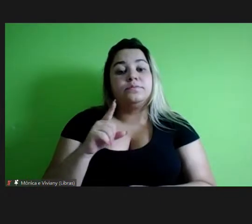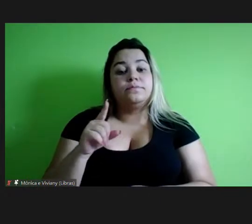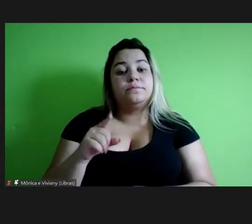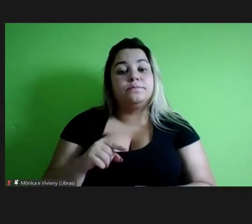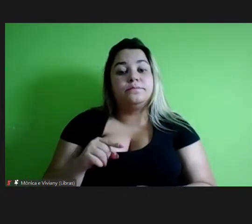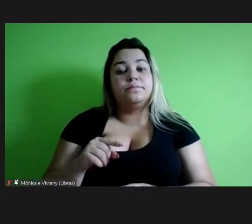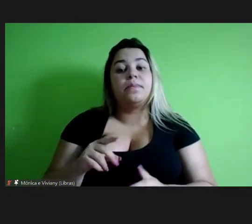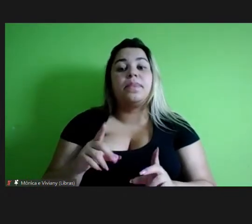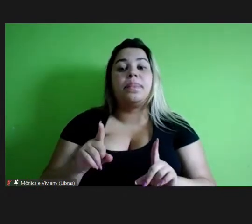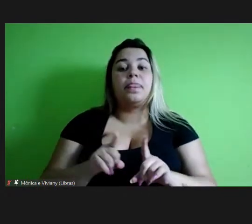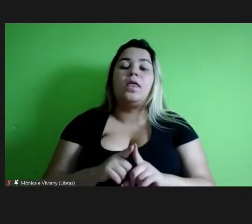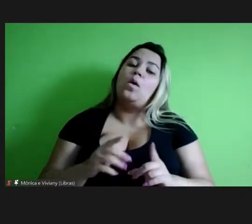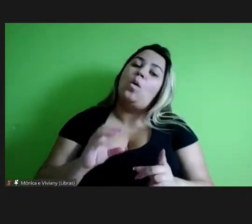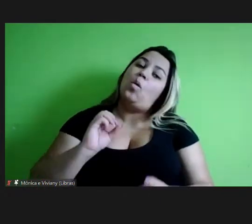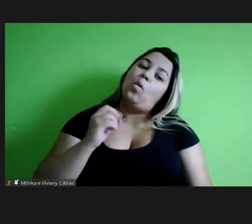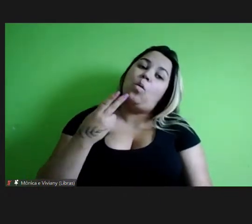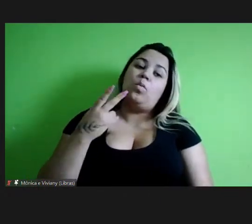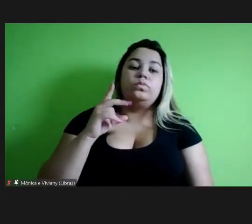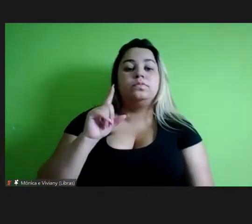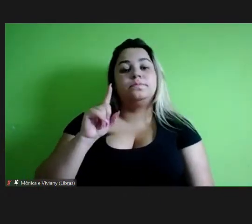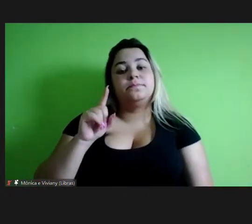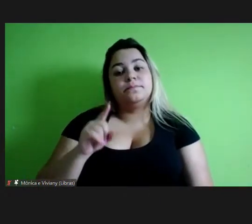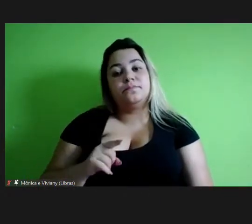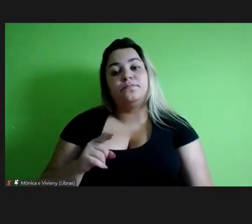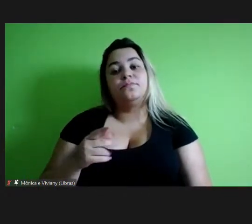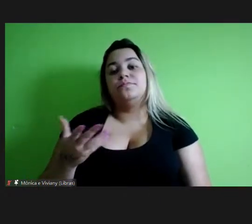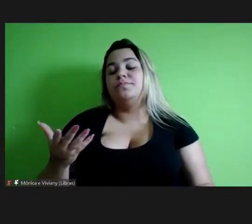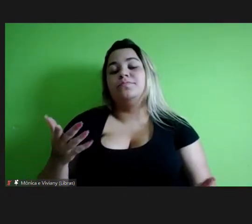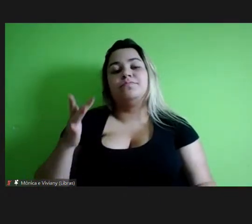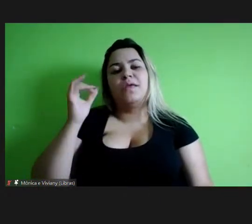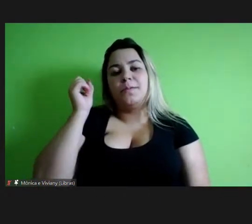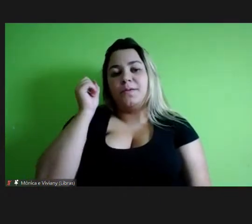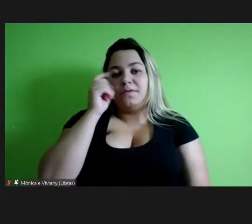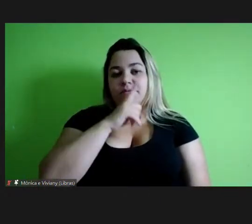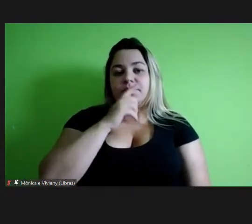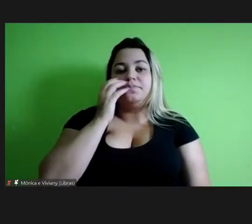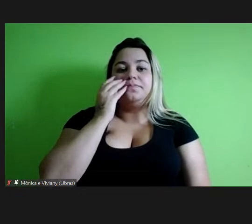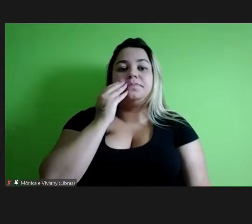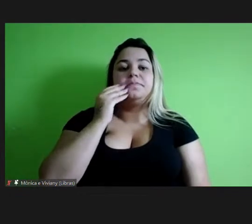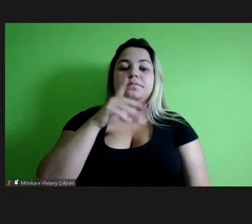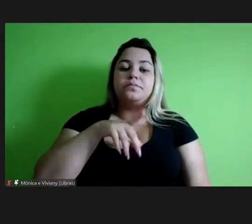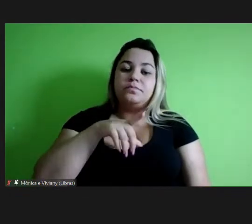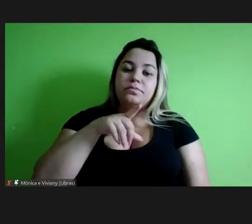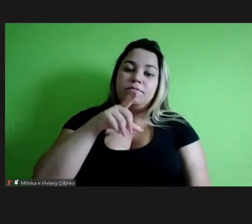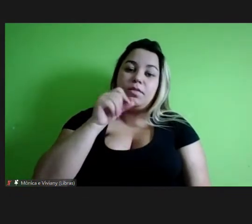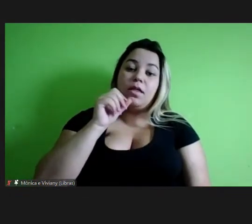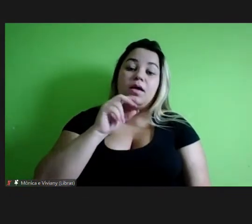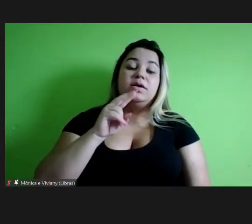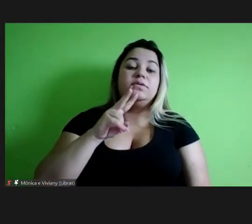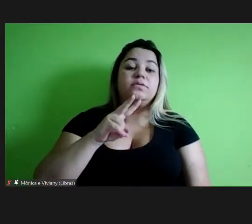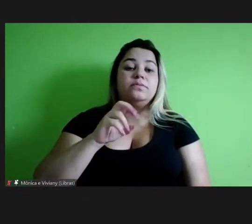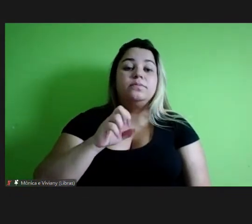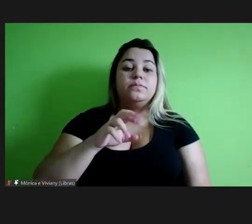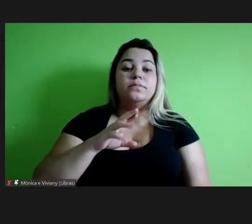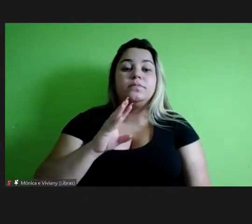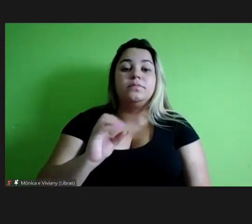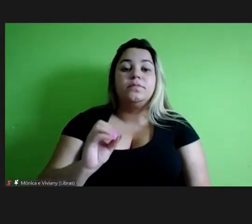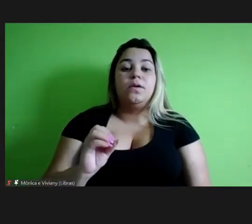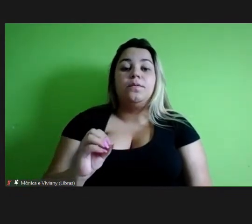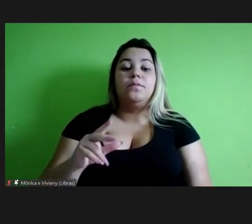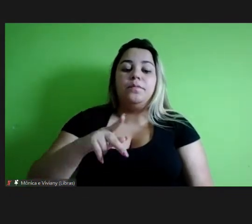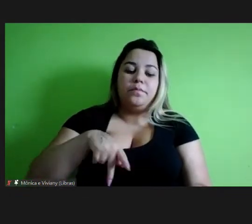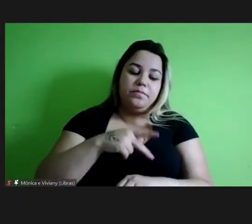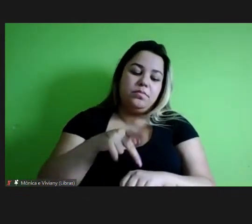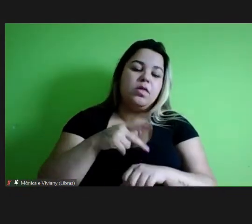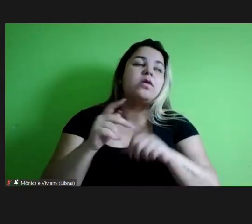we are, or we are now, or we are, and it's hard